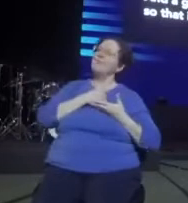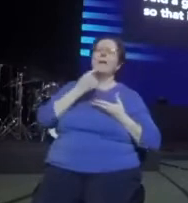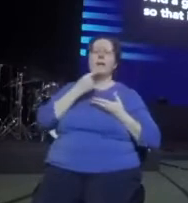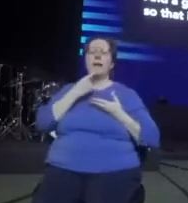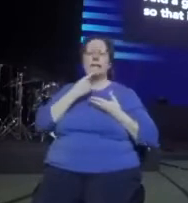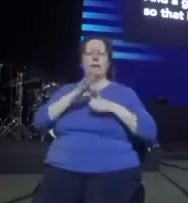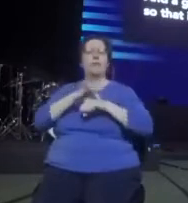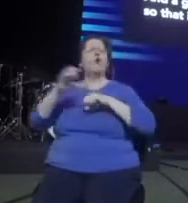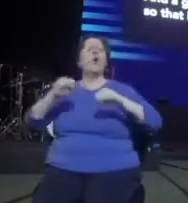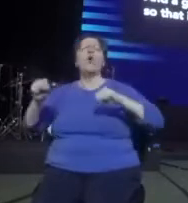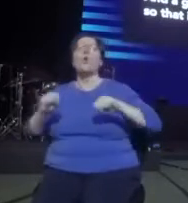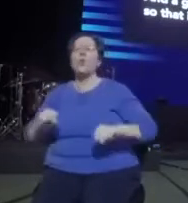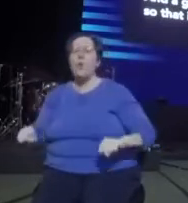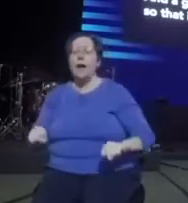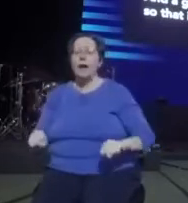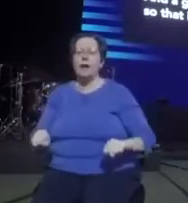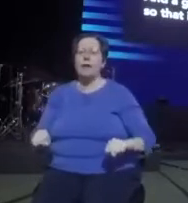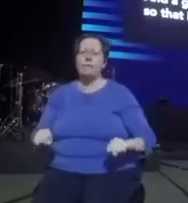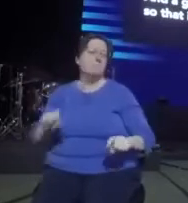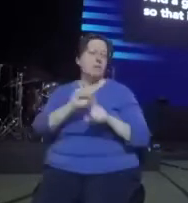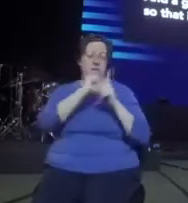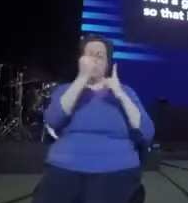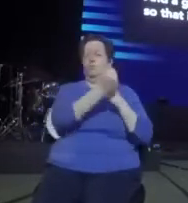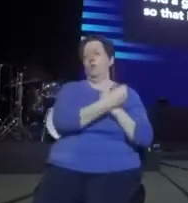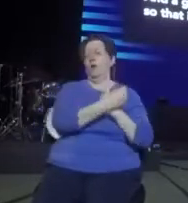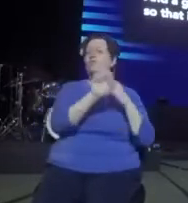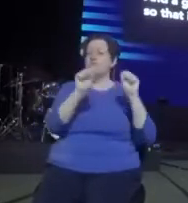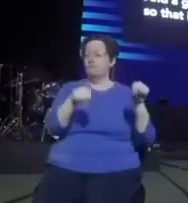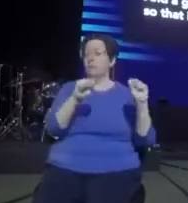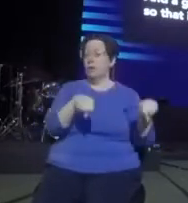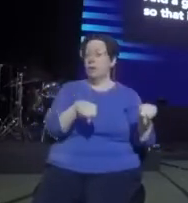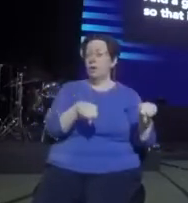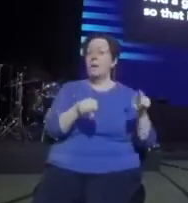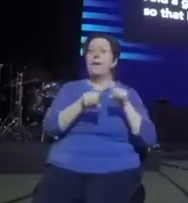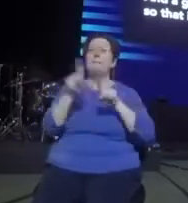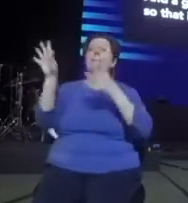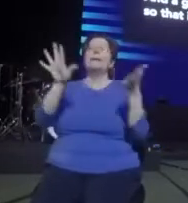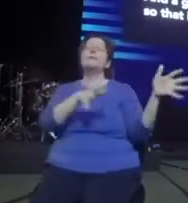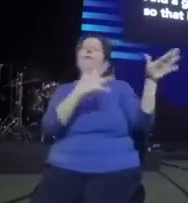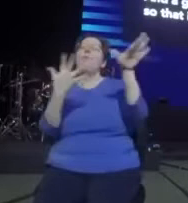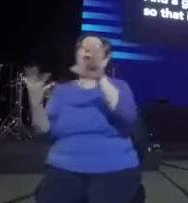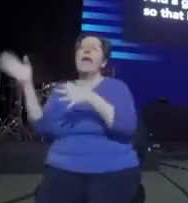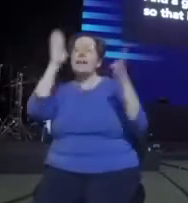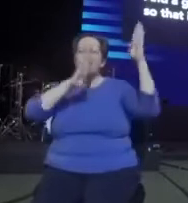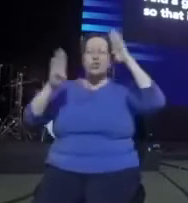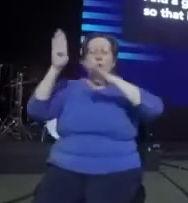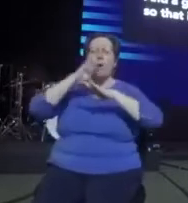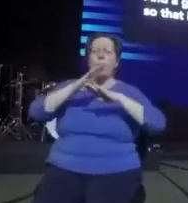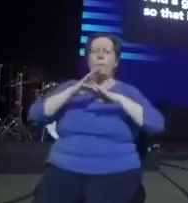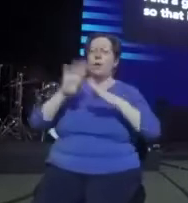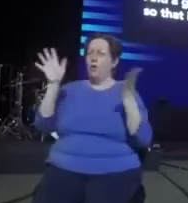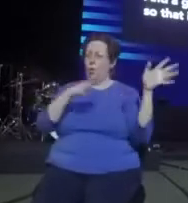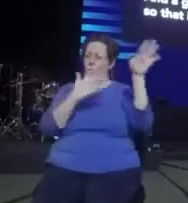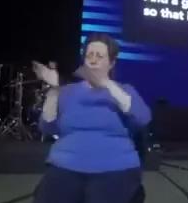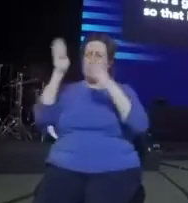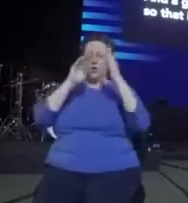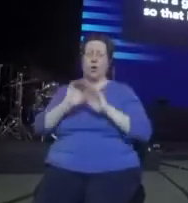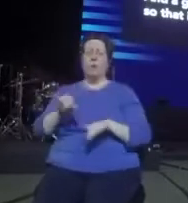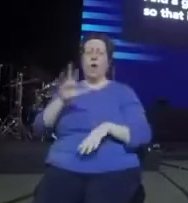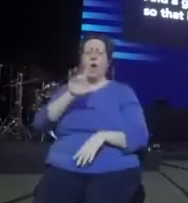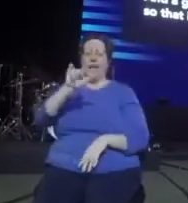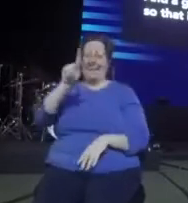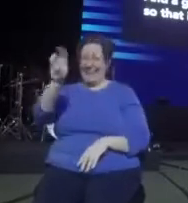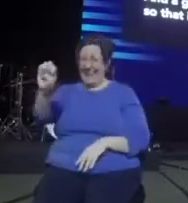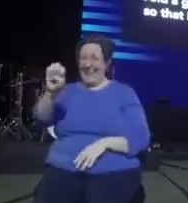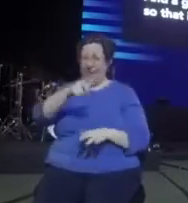great earthquake, put him in an earthquake situation. But there's a great windstorm. Windstorms on a lake this size,